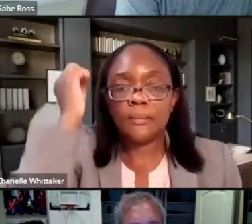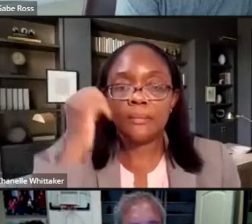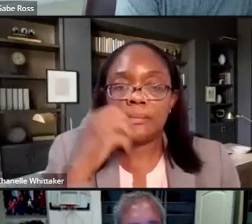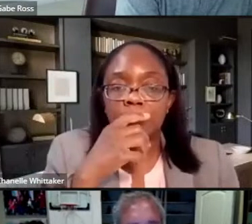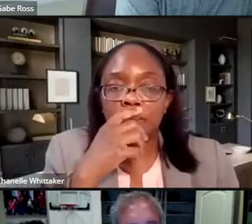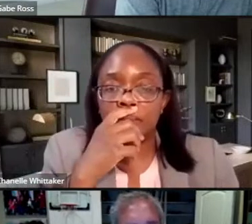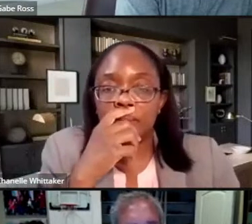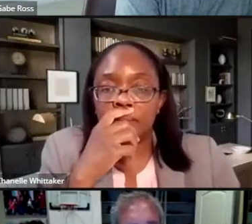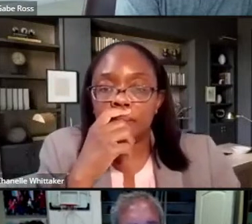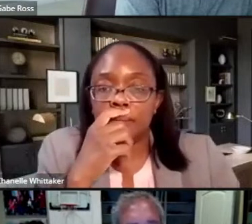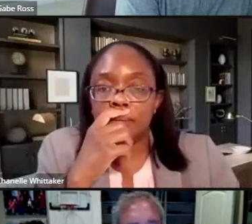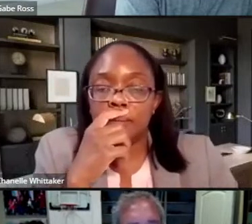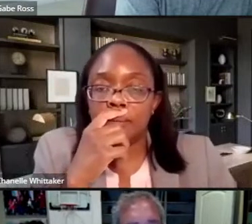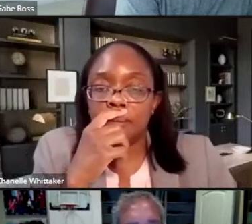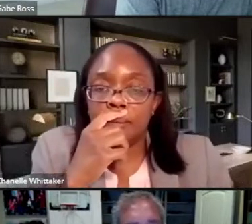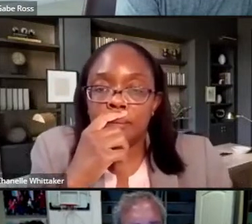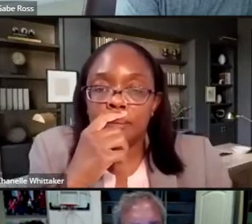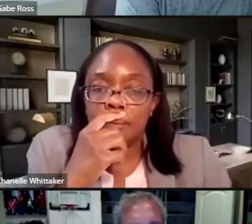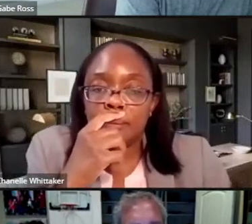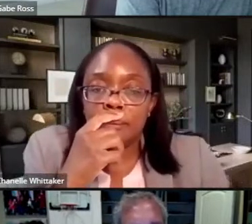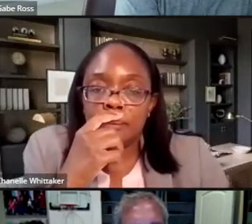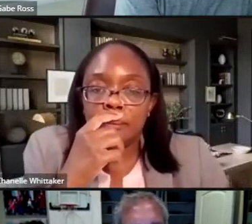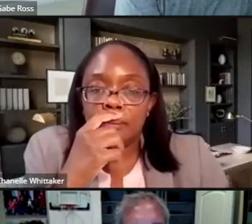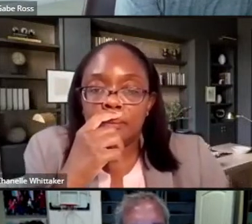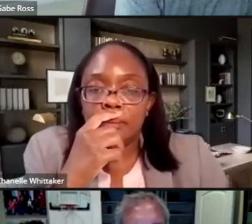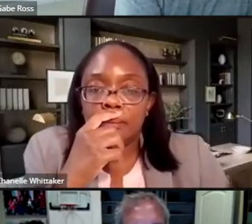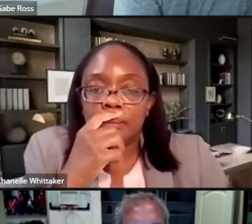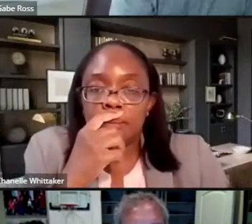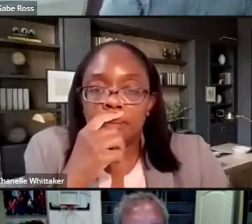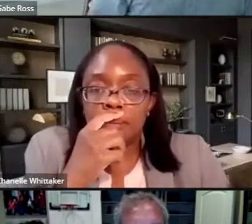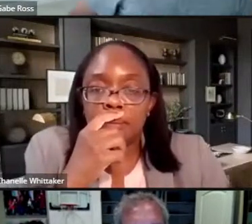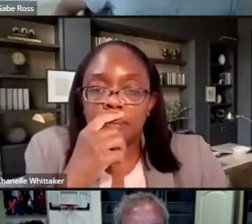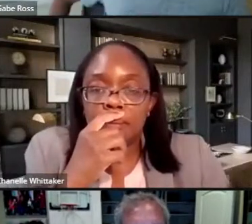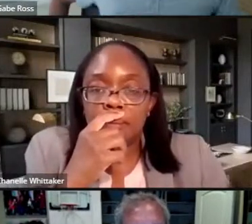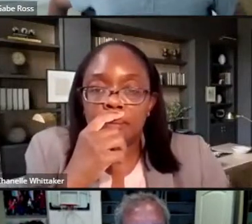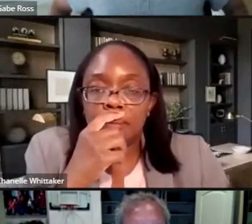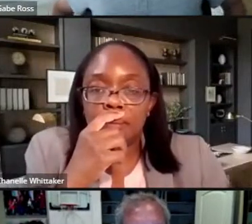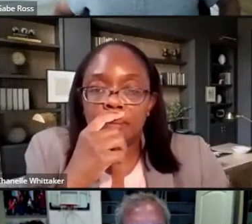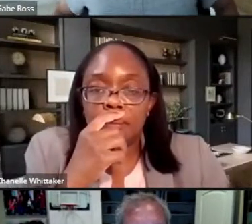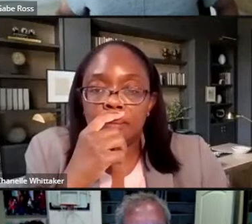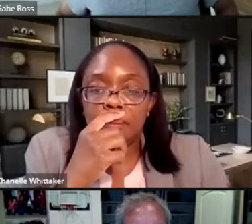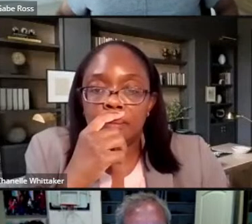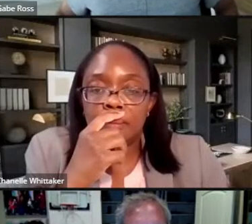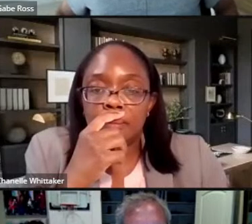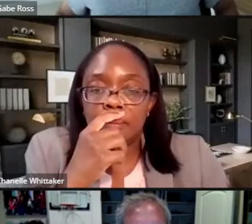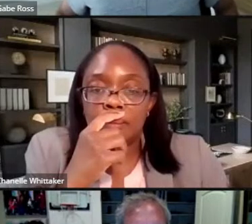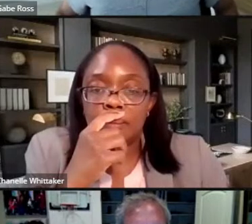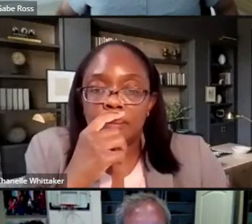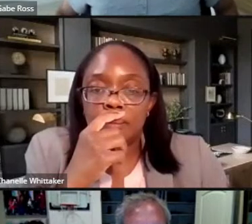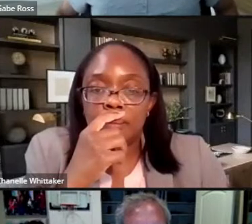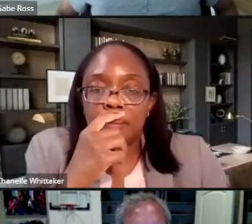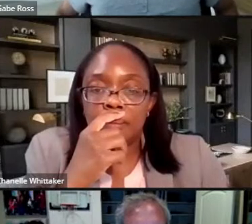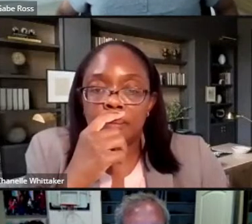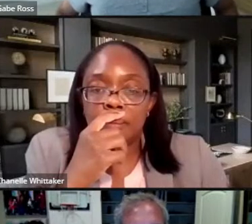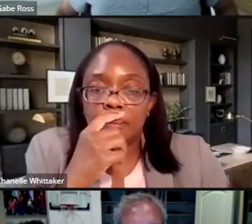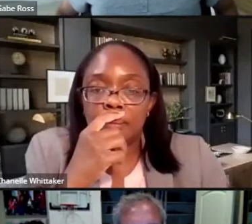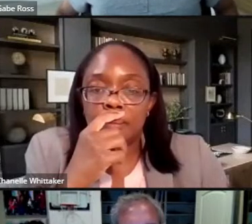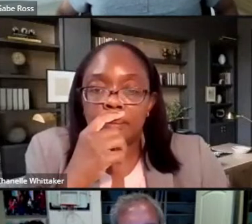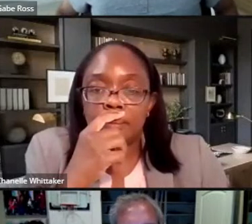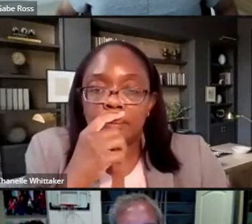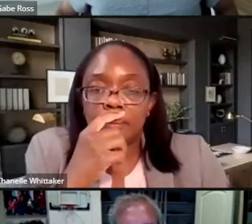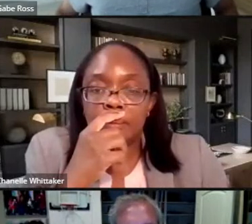validate so many of the statements that were made. So I mean, we've already outlined our